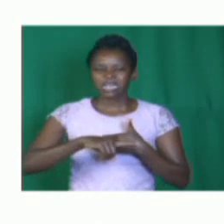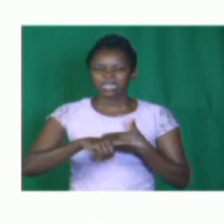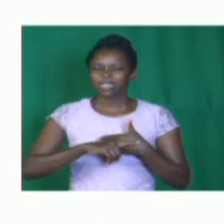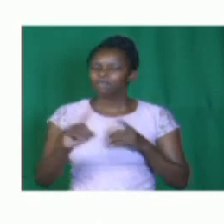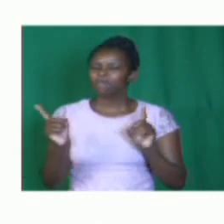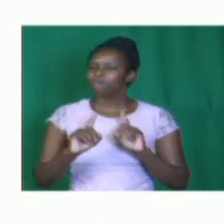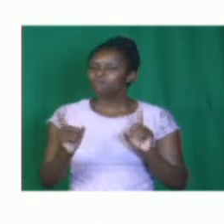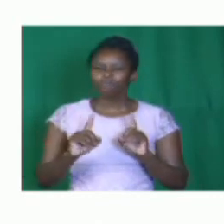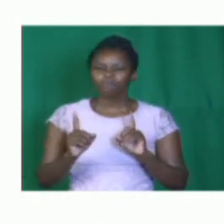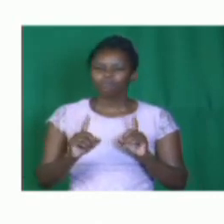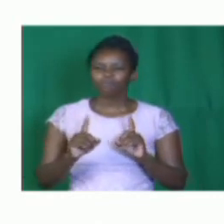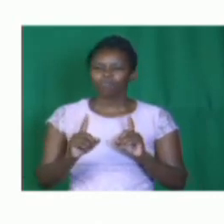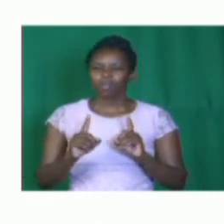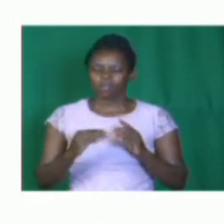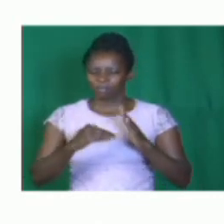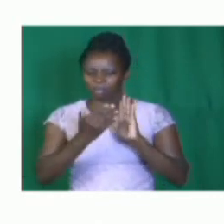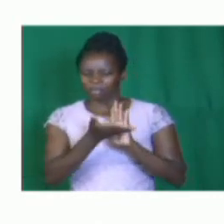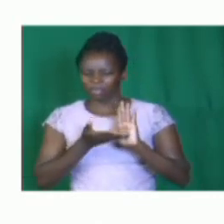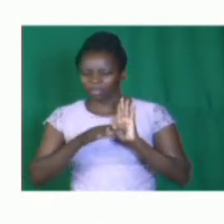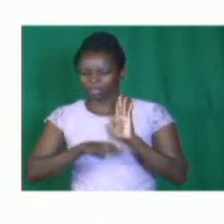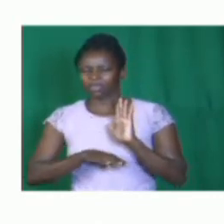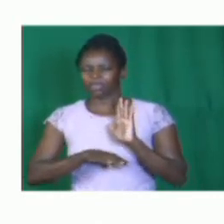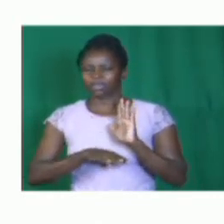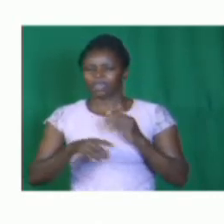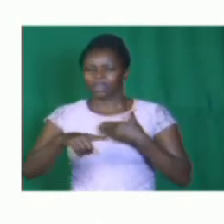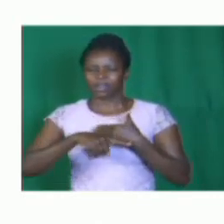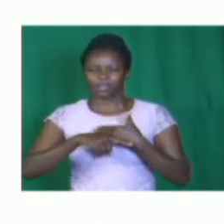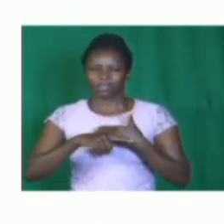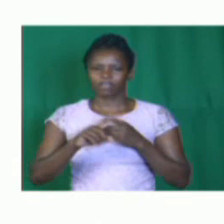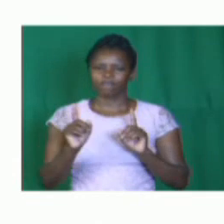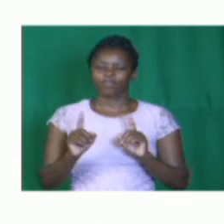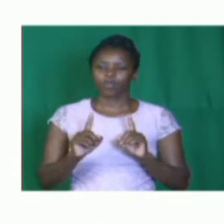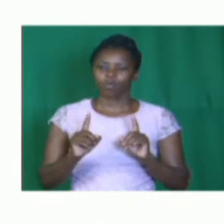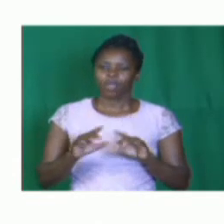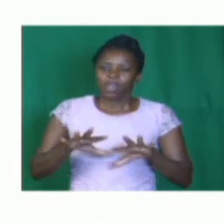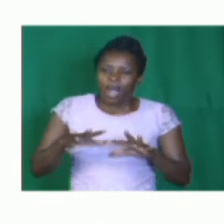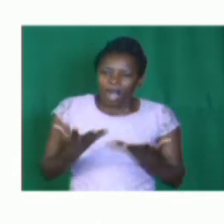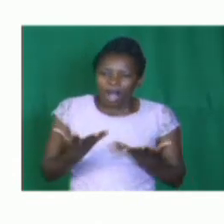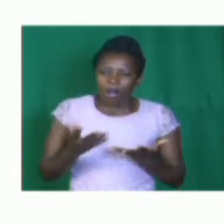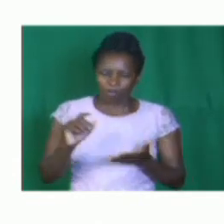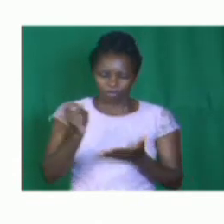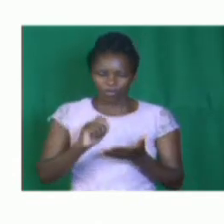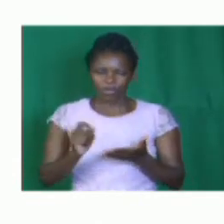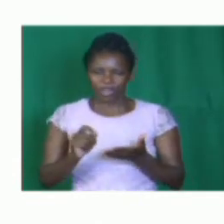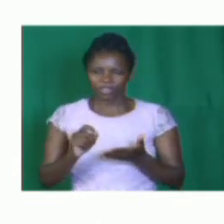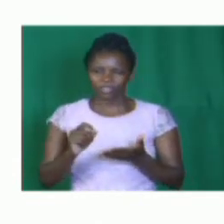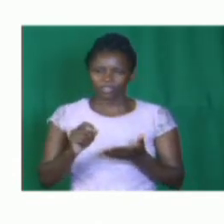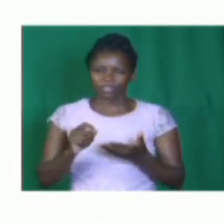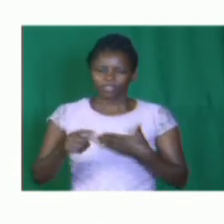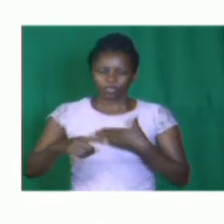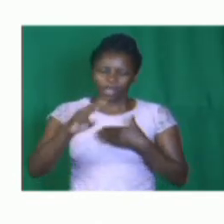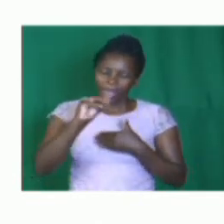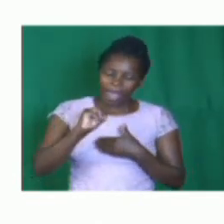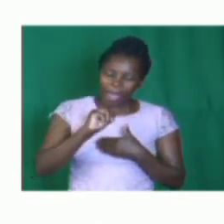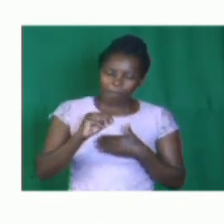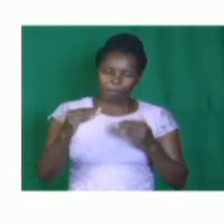be in the denominator. So finally, we write it as this. So our